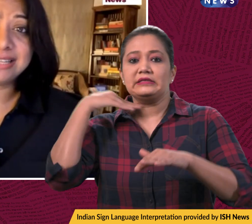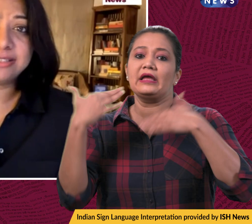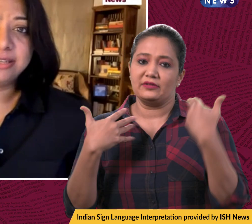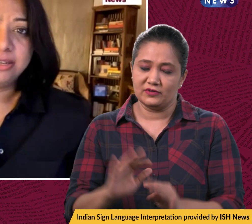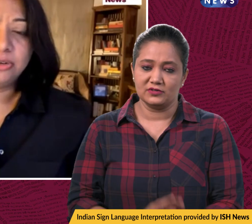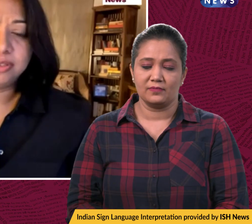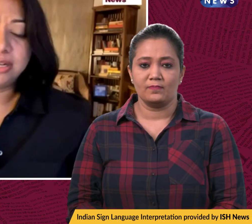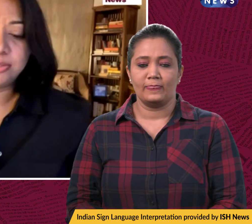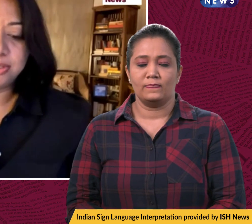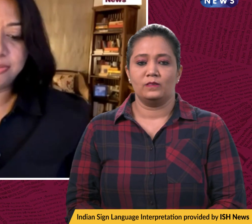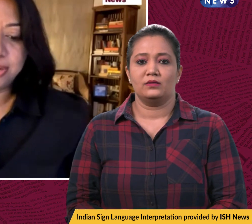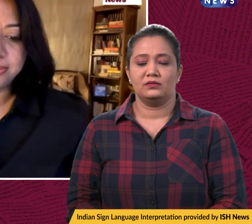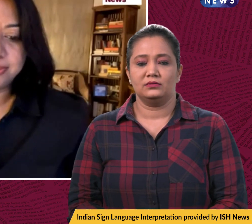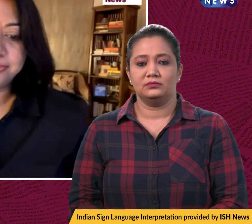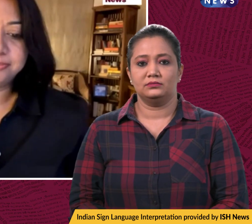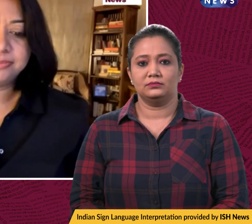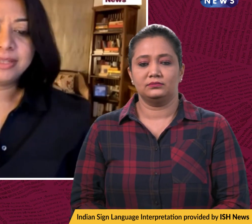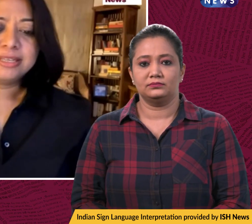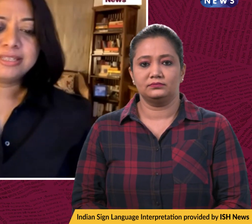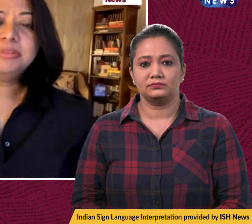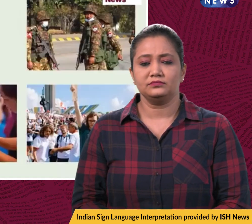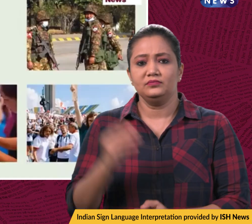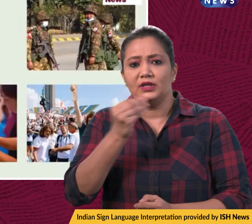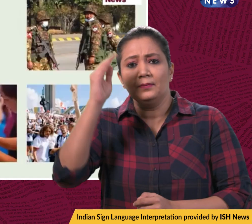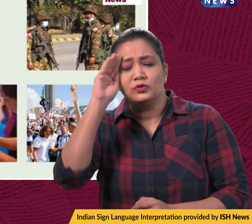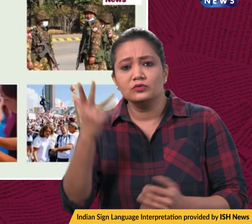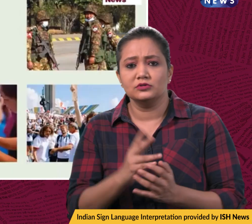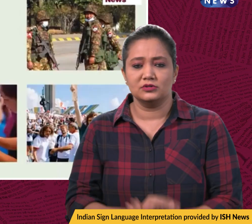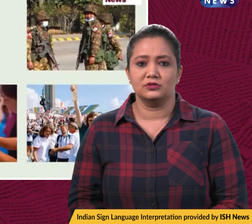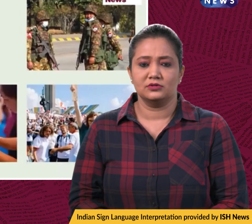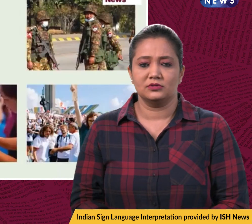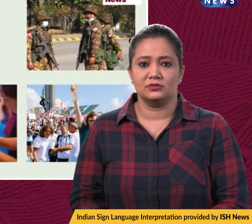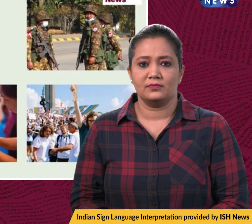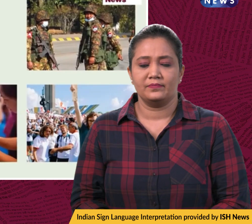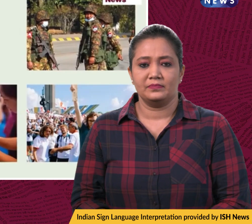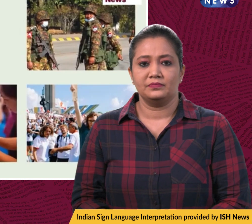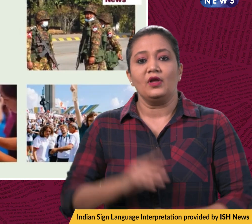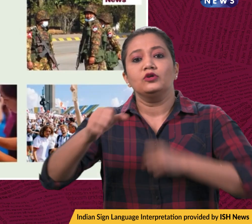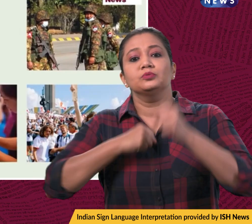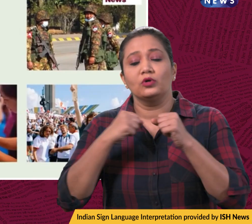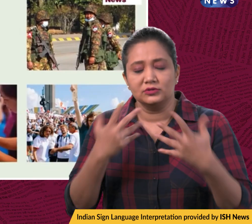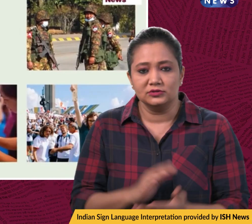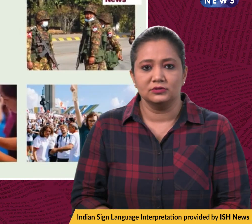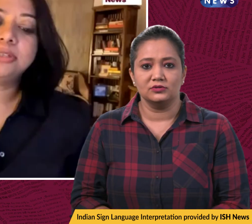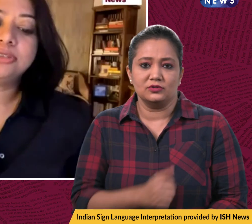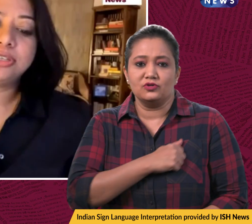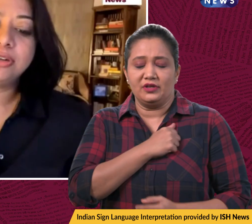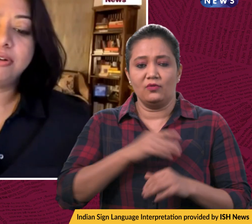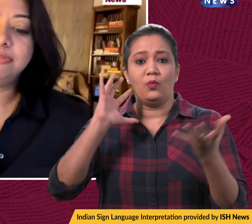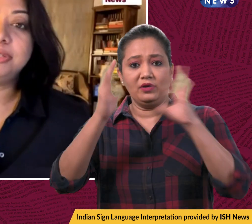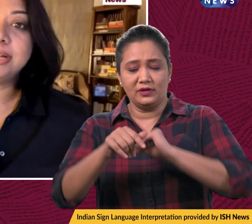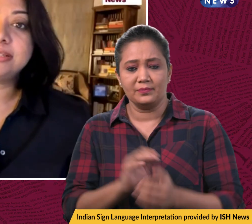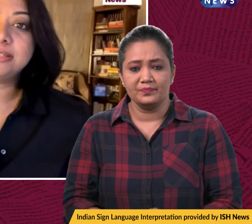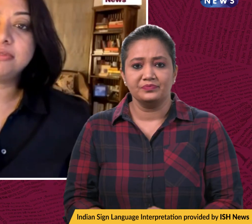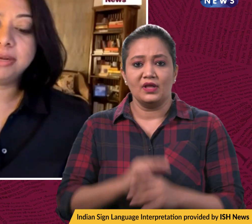459 deaths over the last 24 hours. Some news coming in from across the world. The Food and Drug Administration